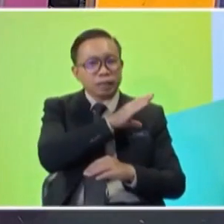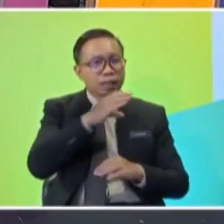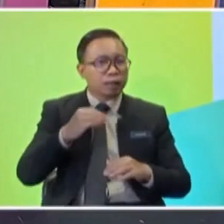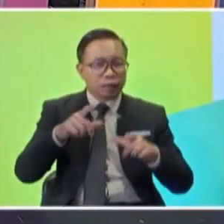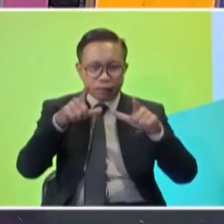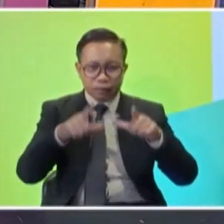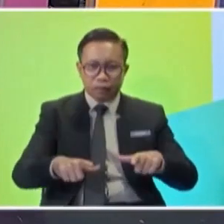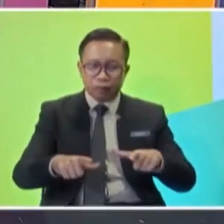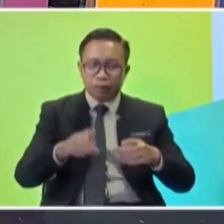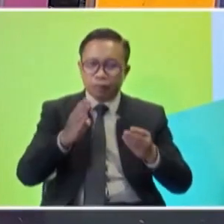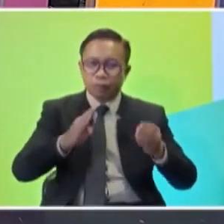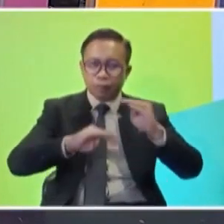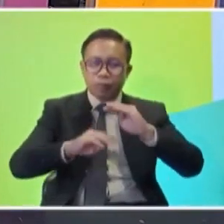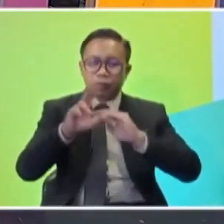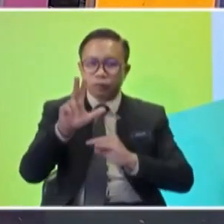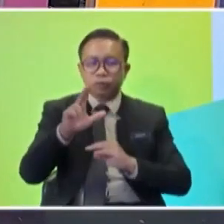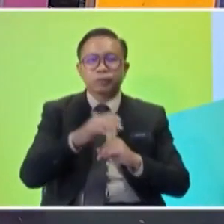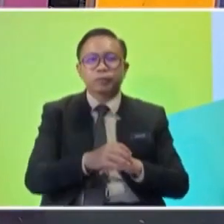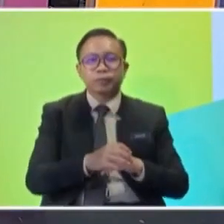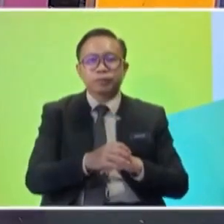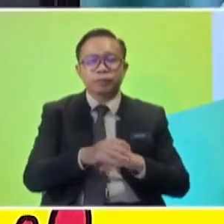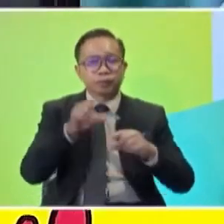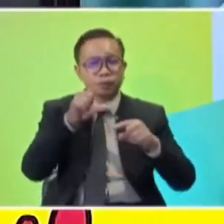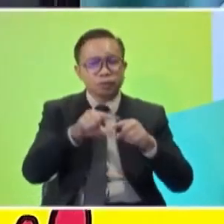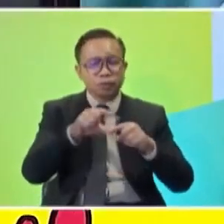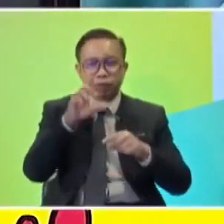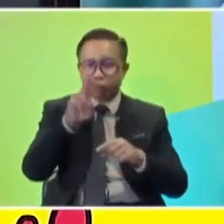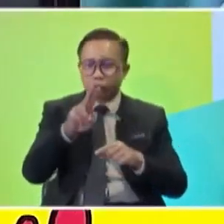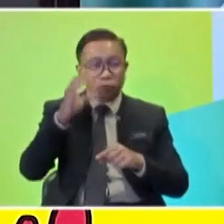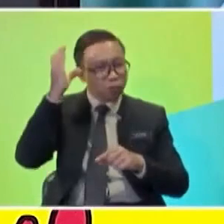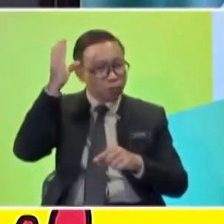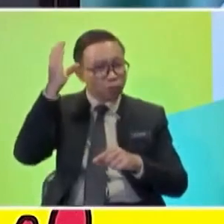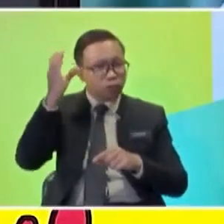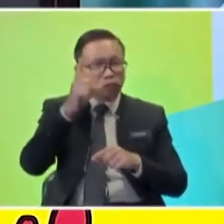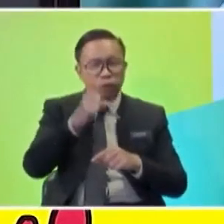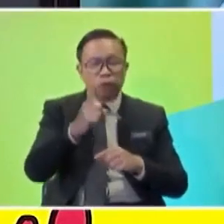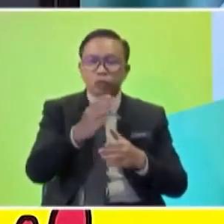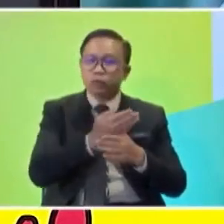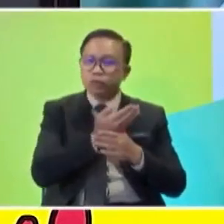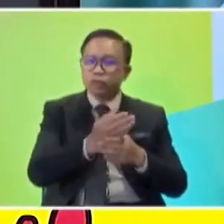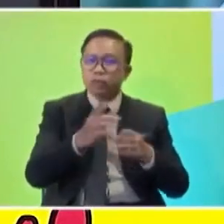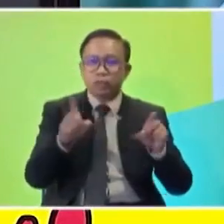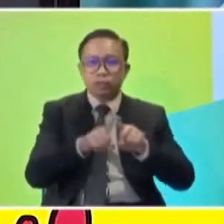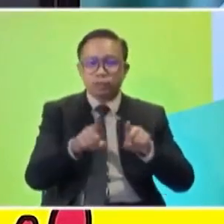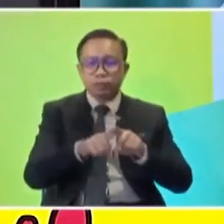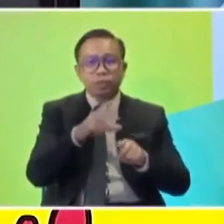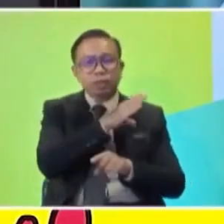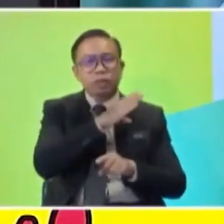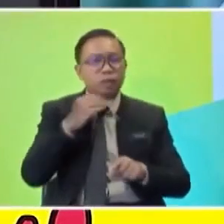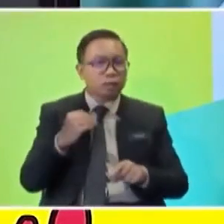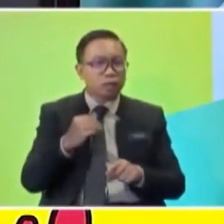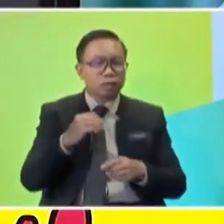it in box 3. That is grouping. So division, we have two concepts, which is one is sharing equally and another one